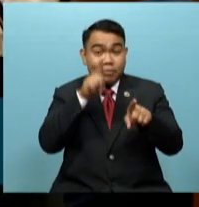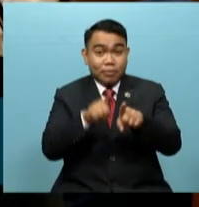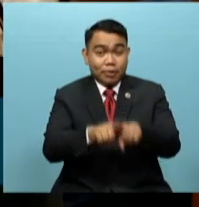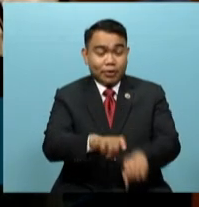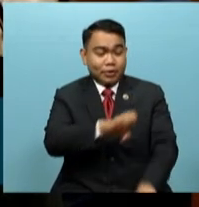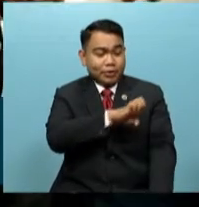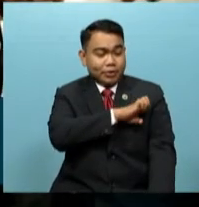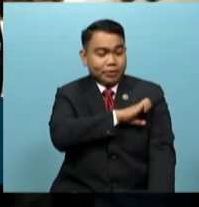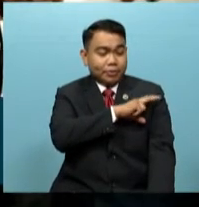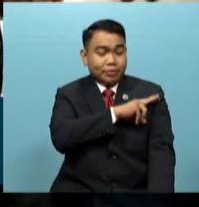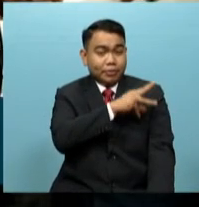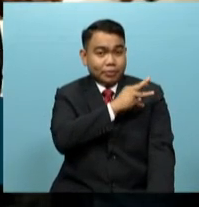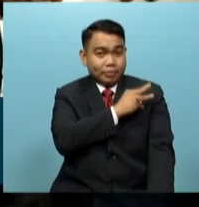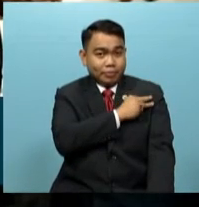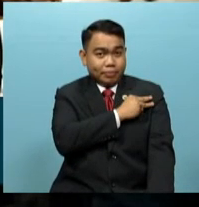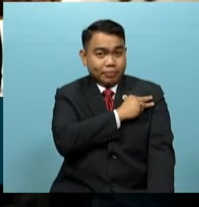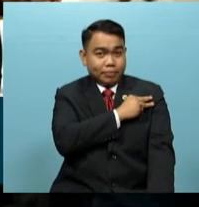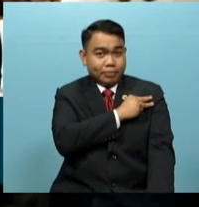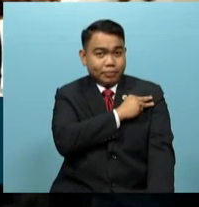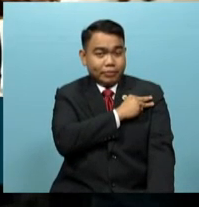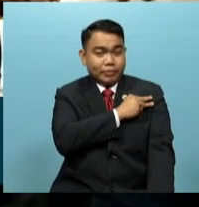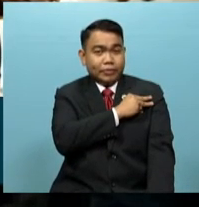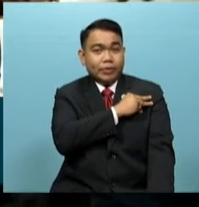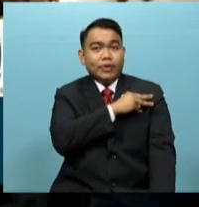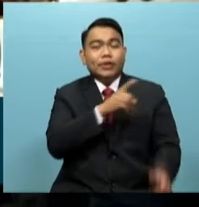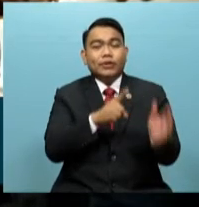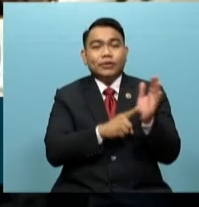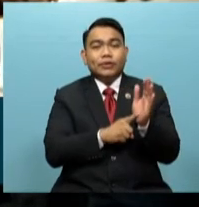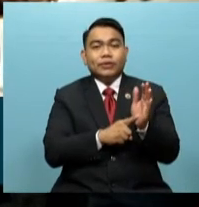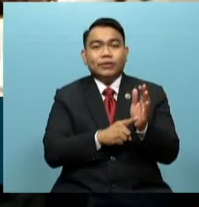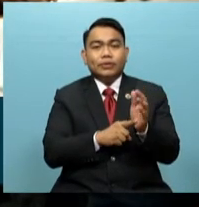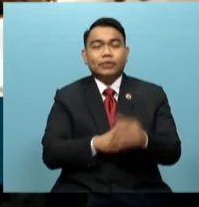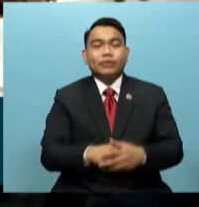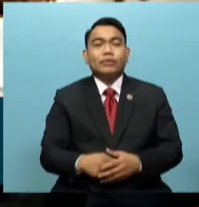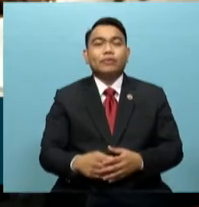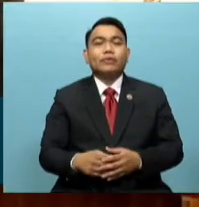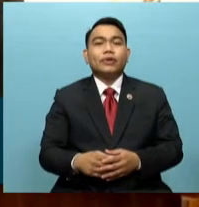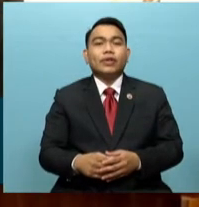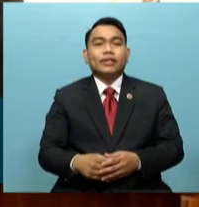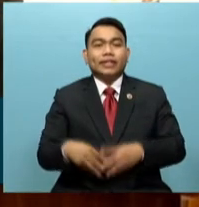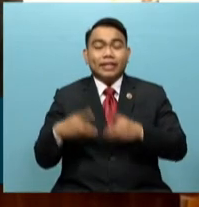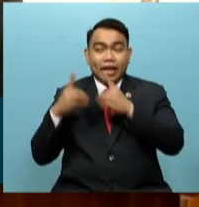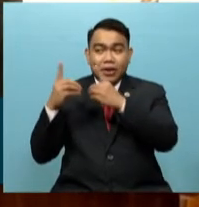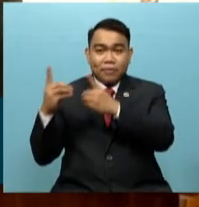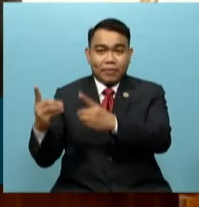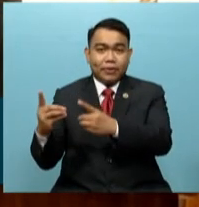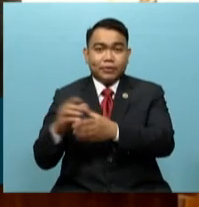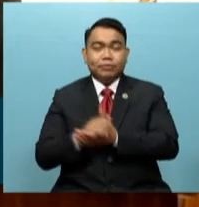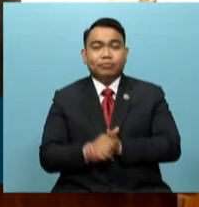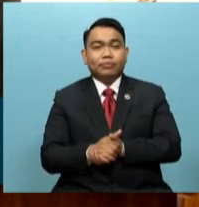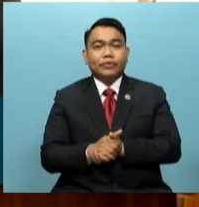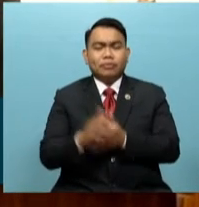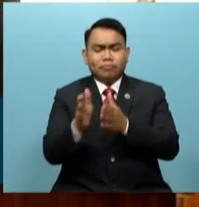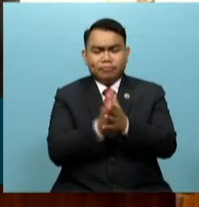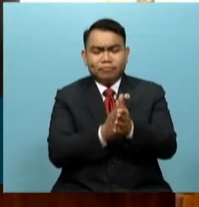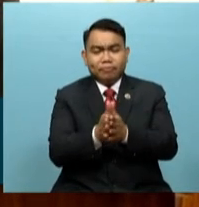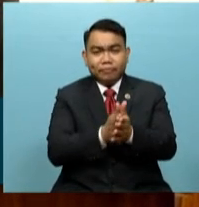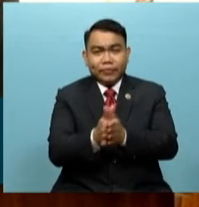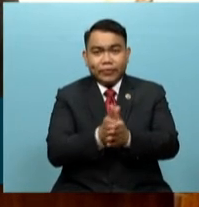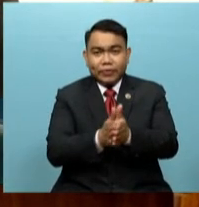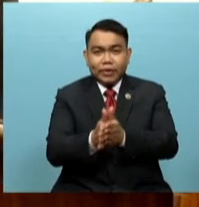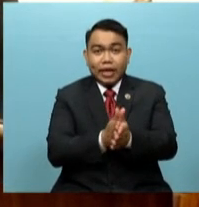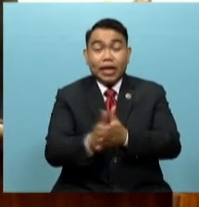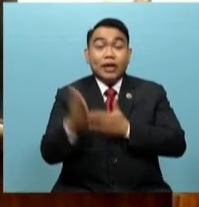the officers demonstrated their unwavering dedication. Their steadfastness and enthusiasm